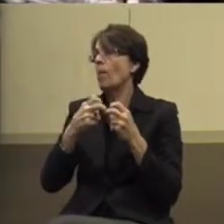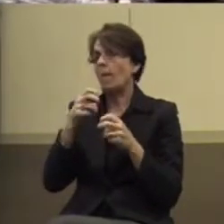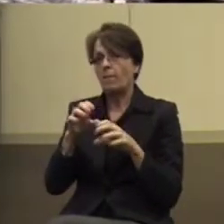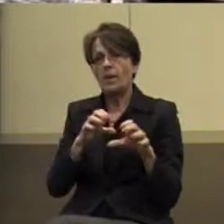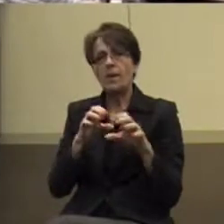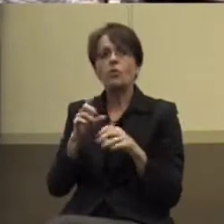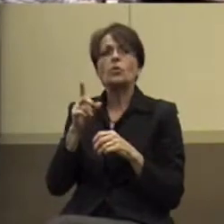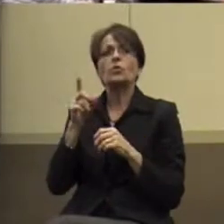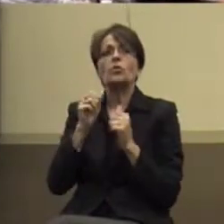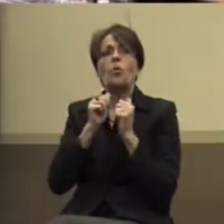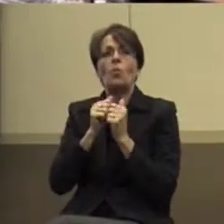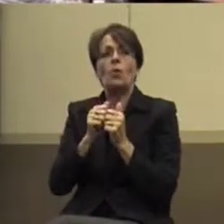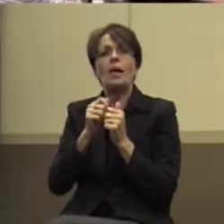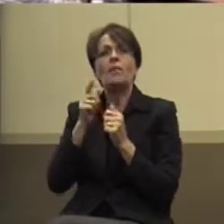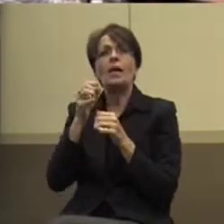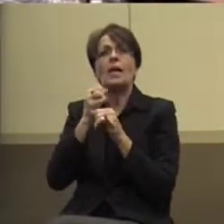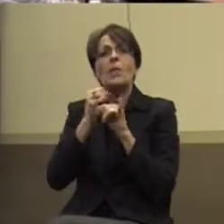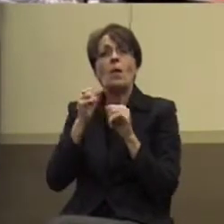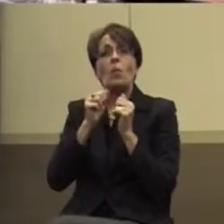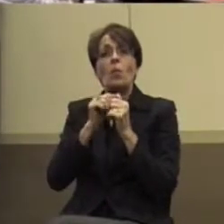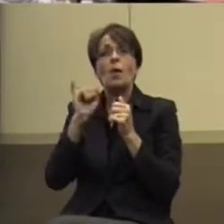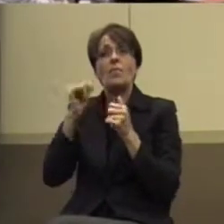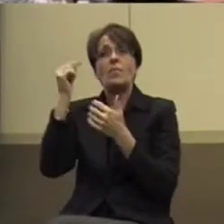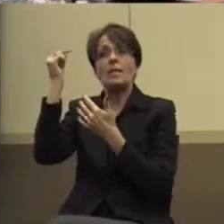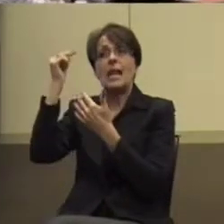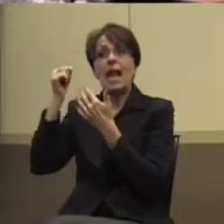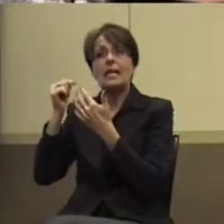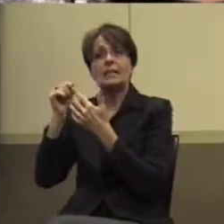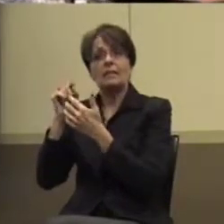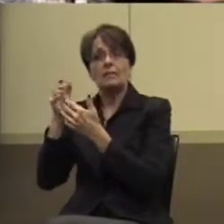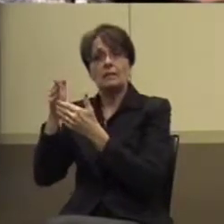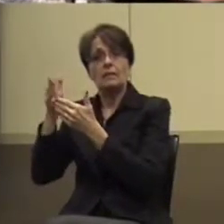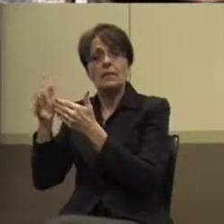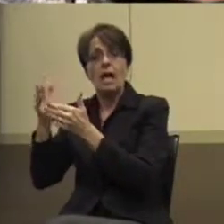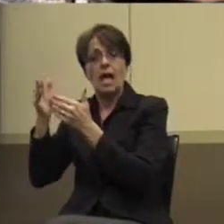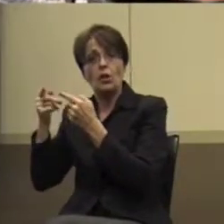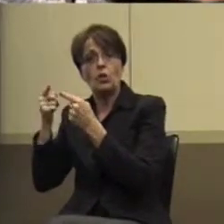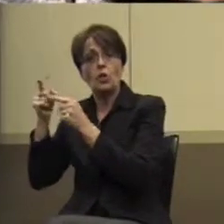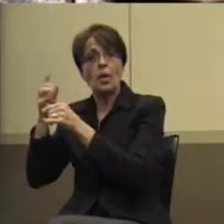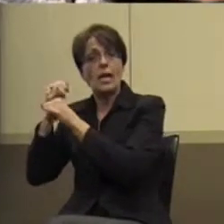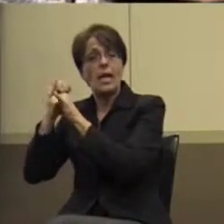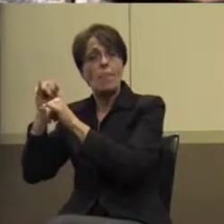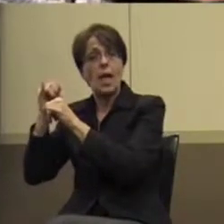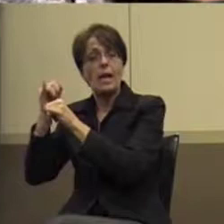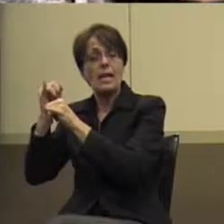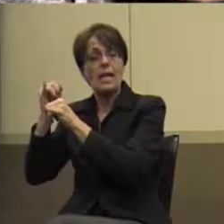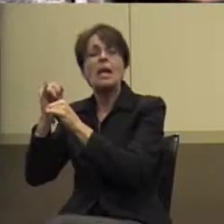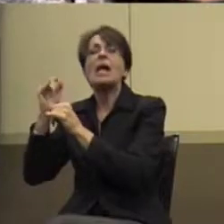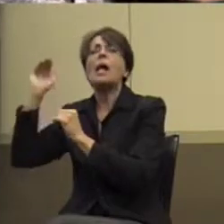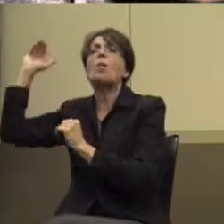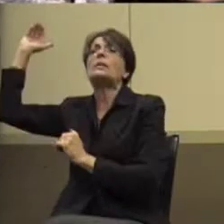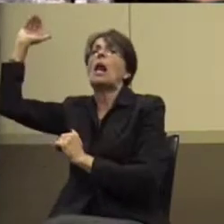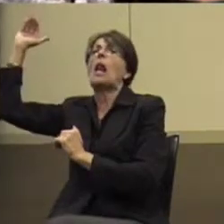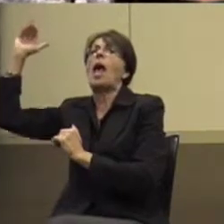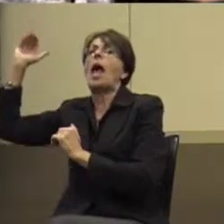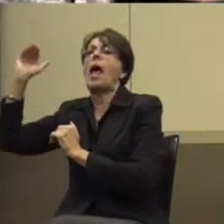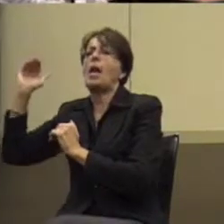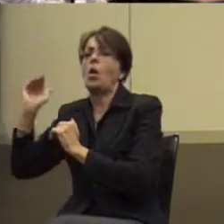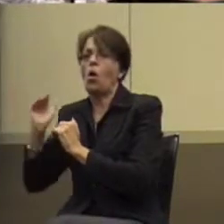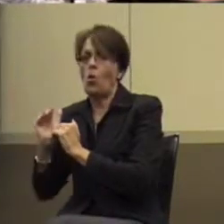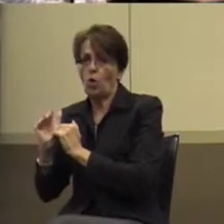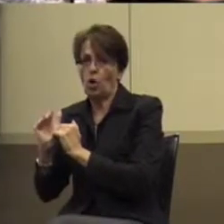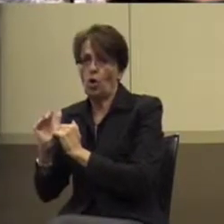yeah. So with the tasks that were done during the independent periods, was it the same range or a lot lower? A lot lower,